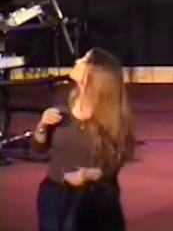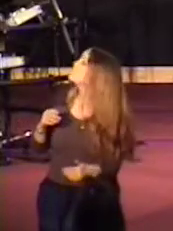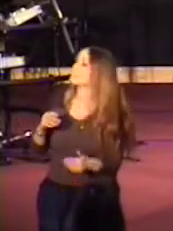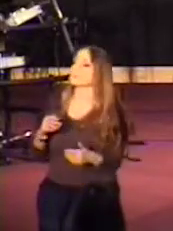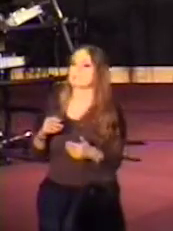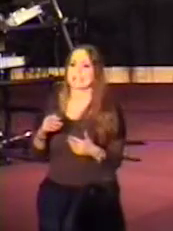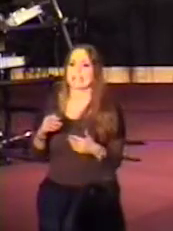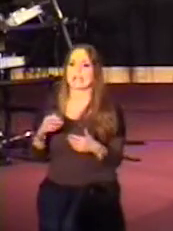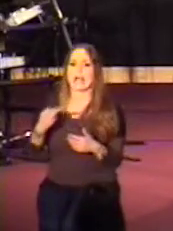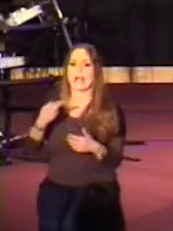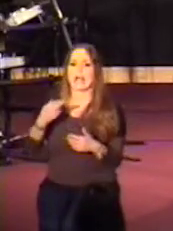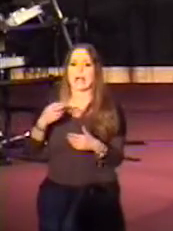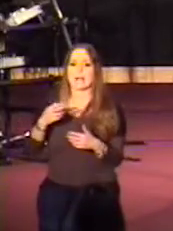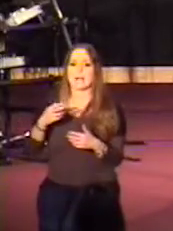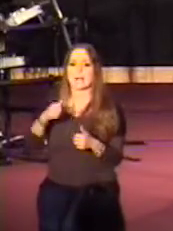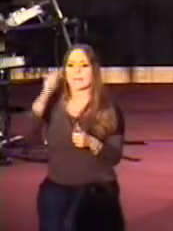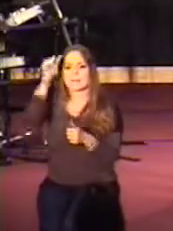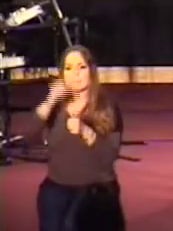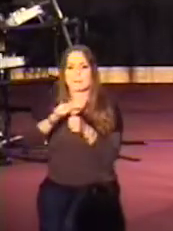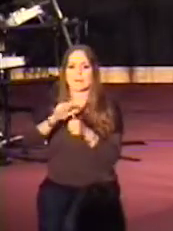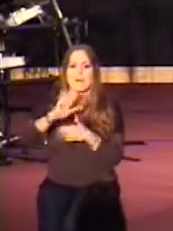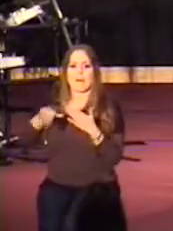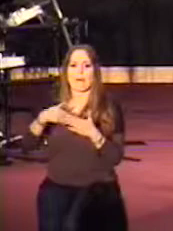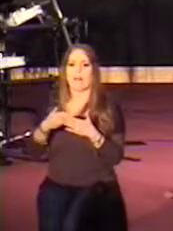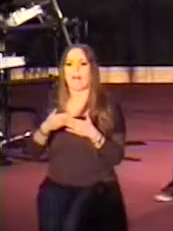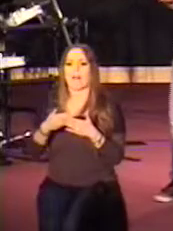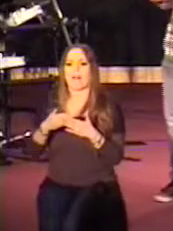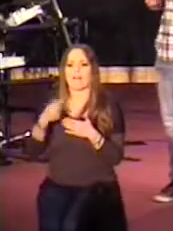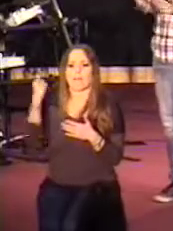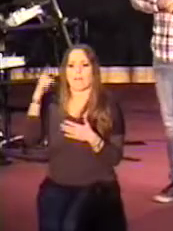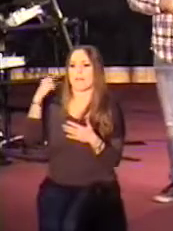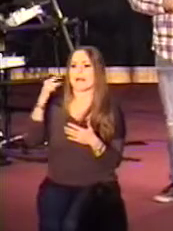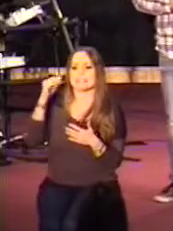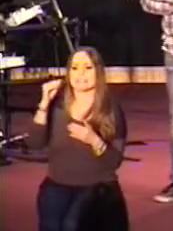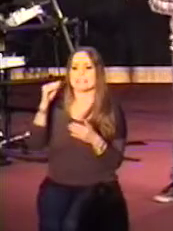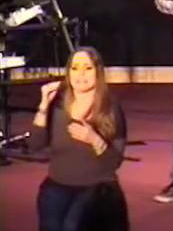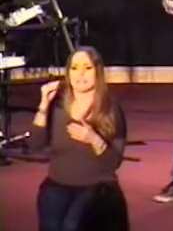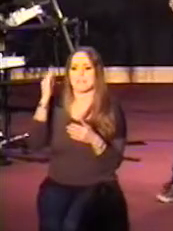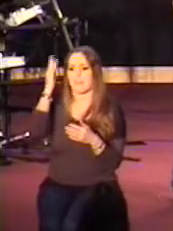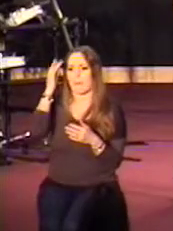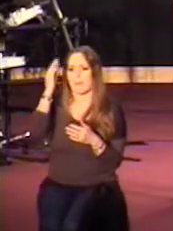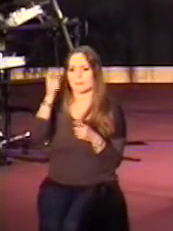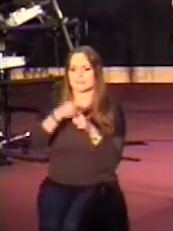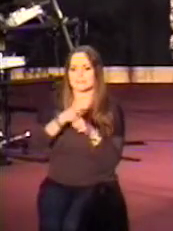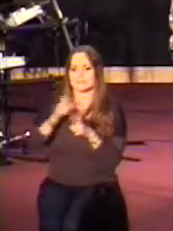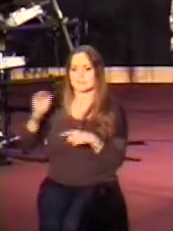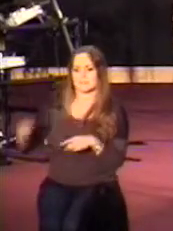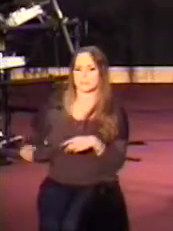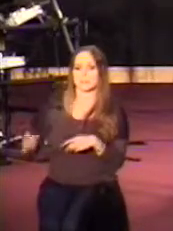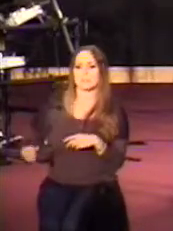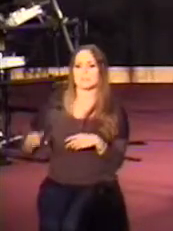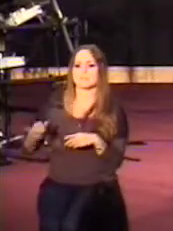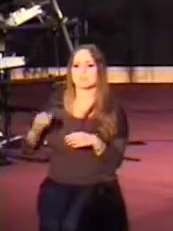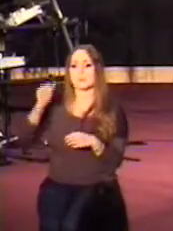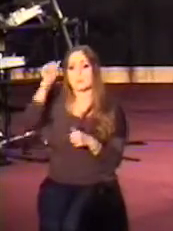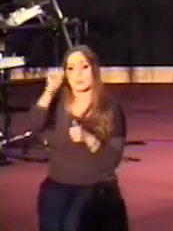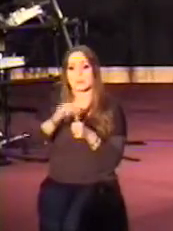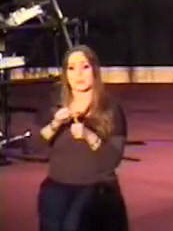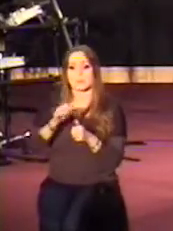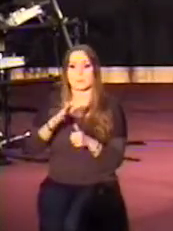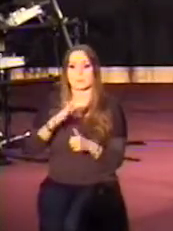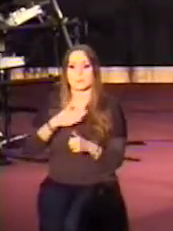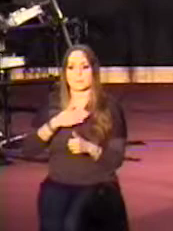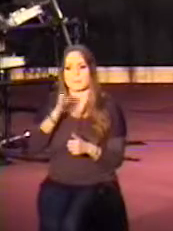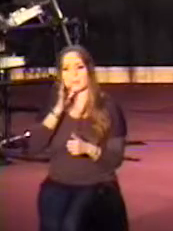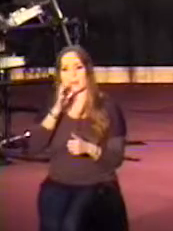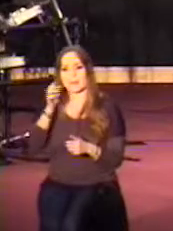these crazy memories for myself as a child. And one of those memories this week is I remember we had a family outing. My mom was married to my